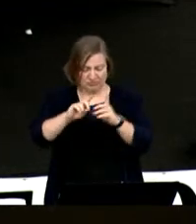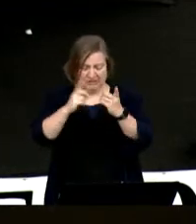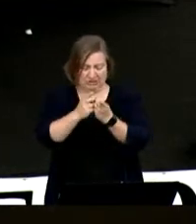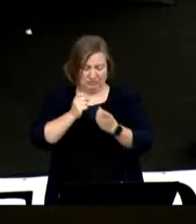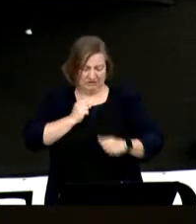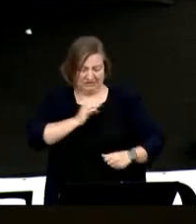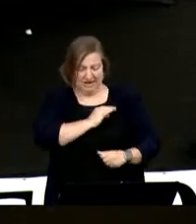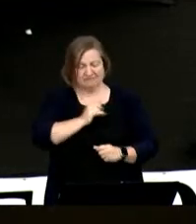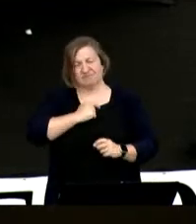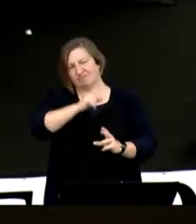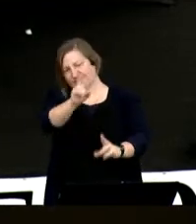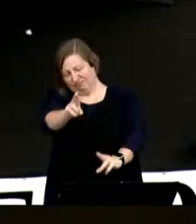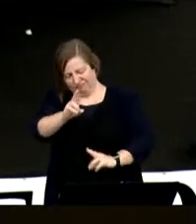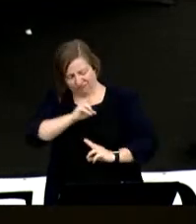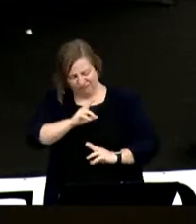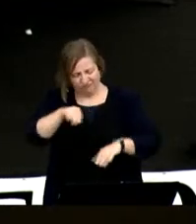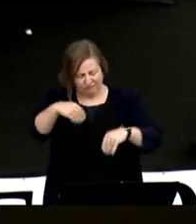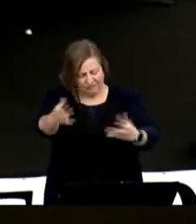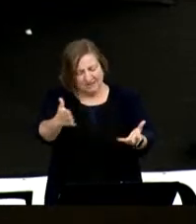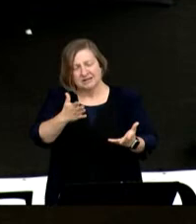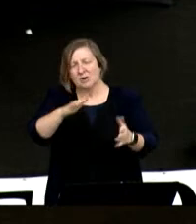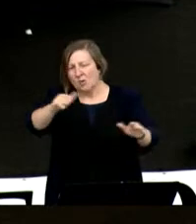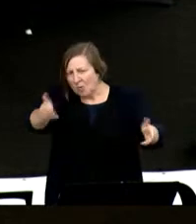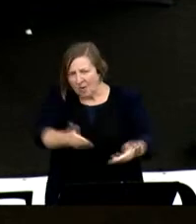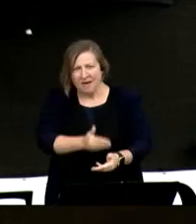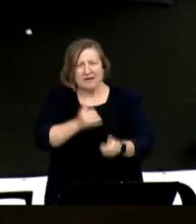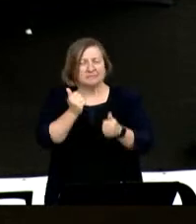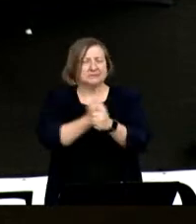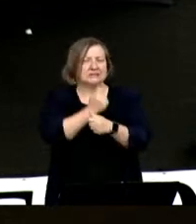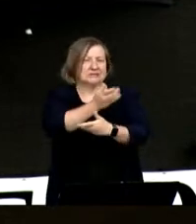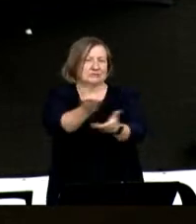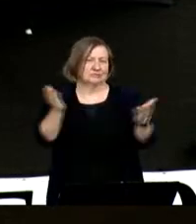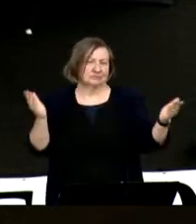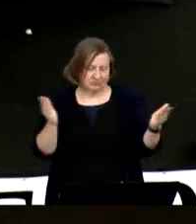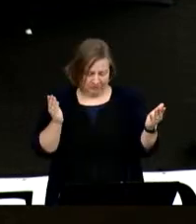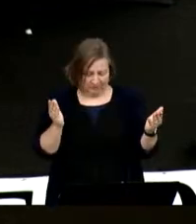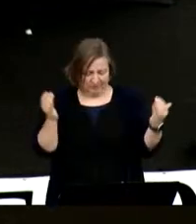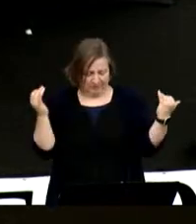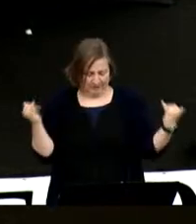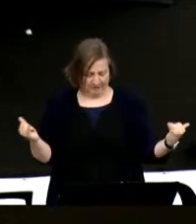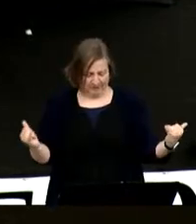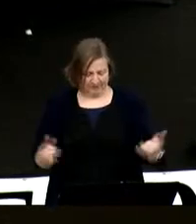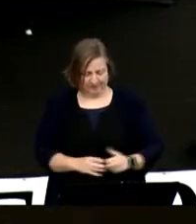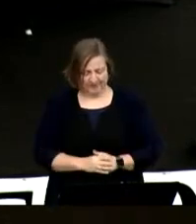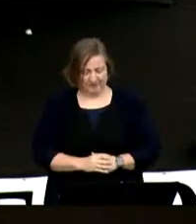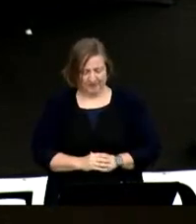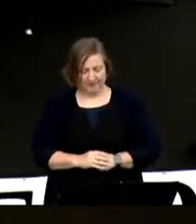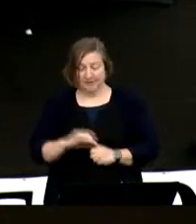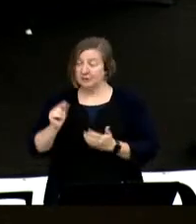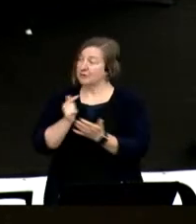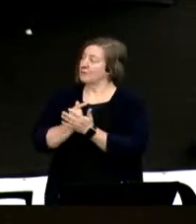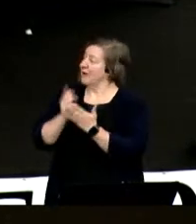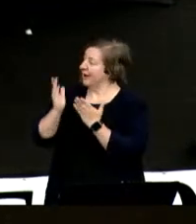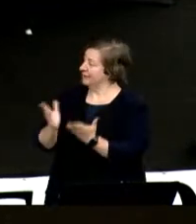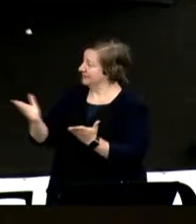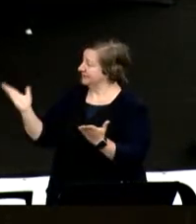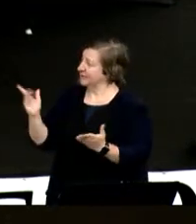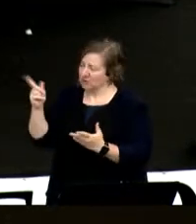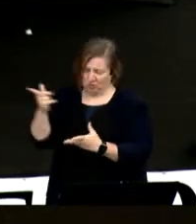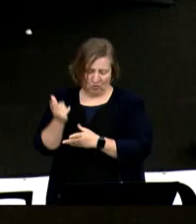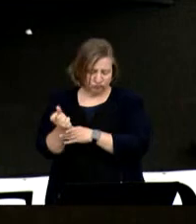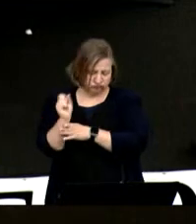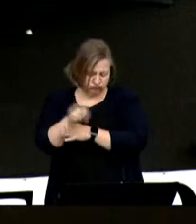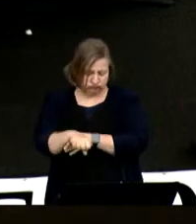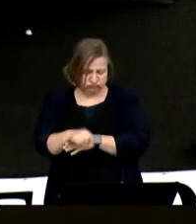great honor to extend a warm welcome to each and every one of you today. Graduates, you have triumphed